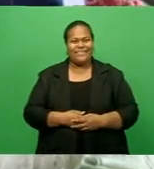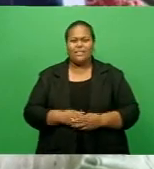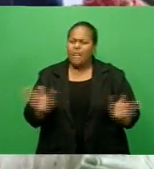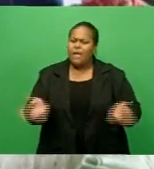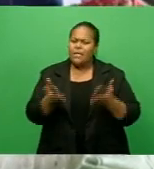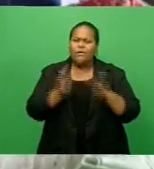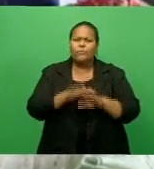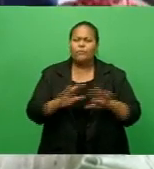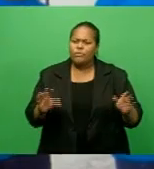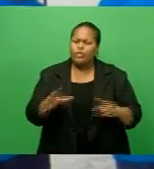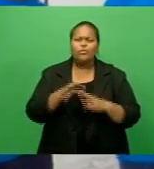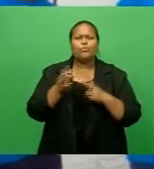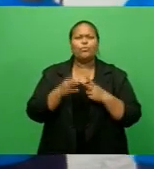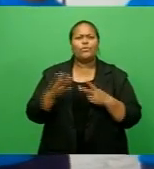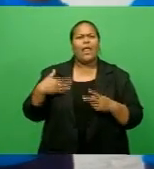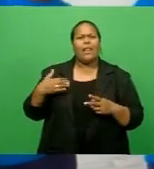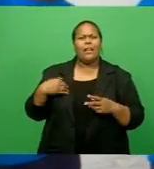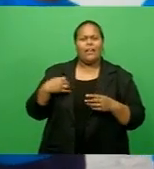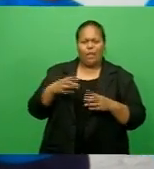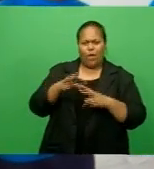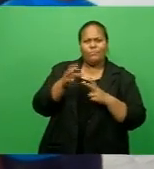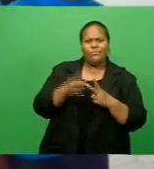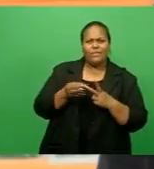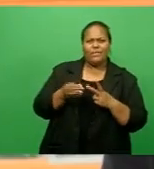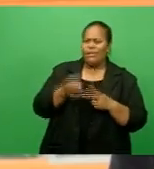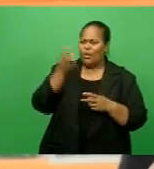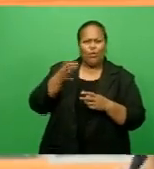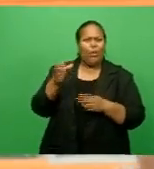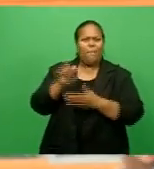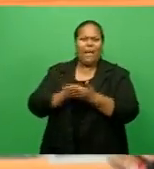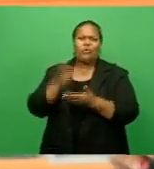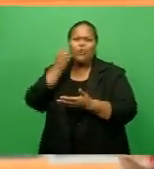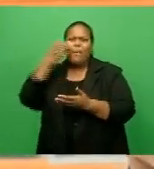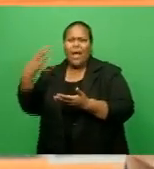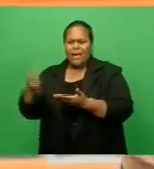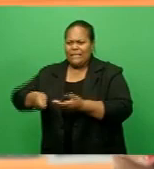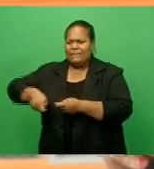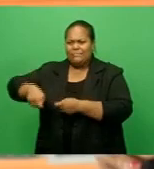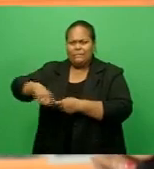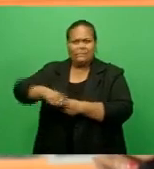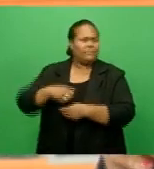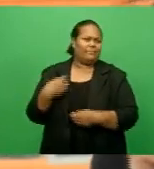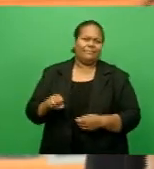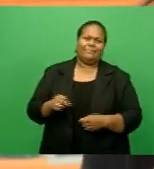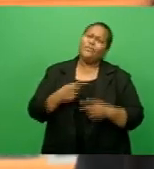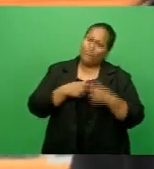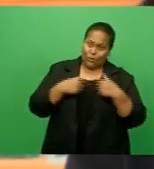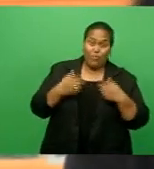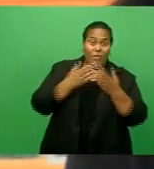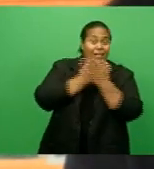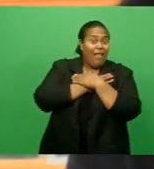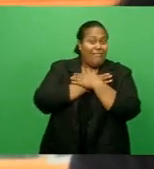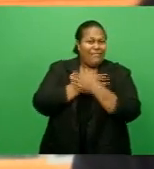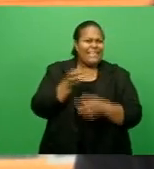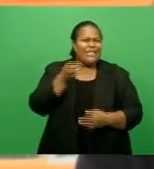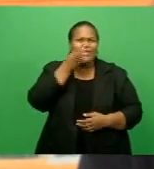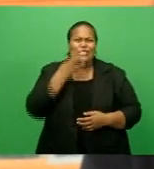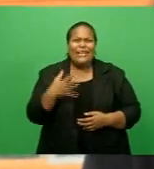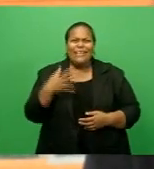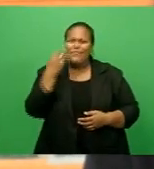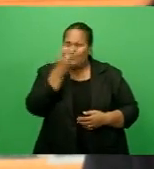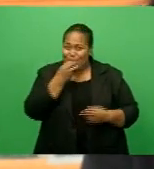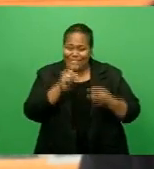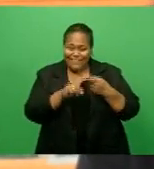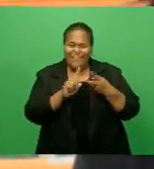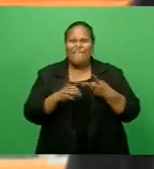healthy option over processed food. You know how we love our spicy foods and fried food and